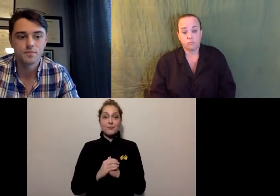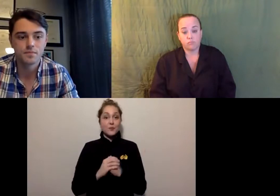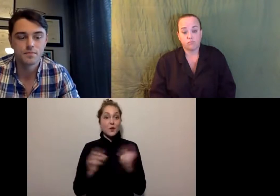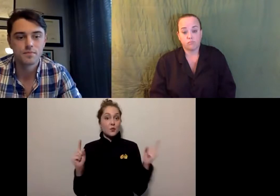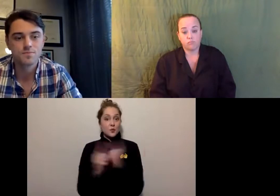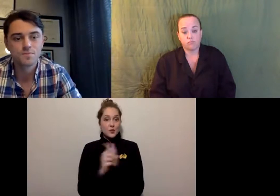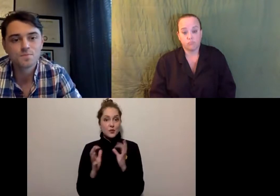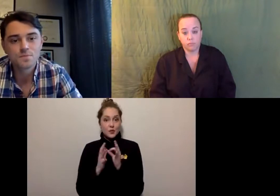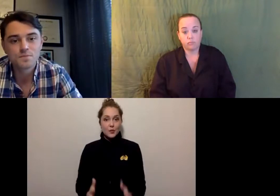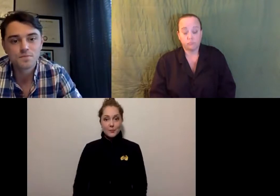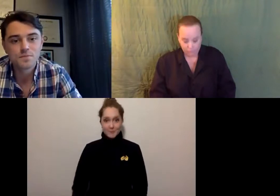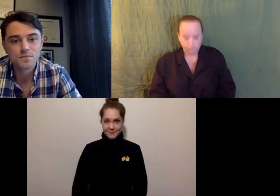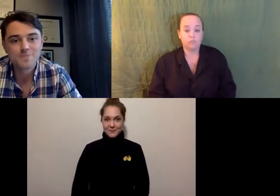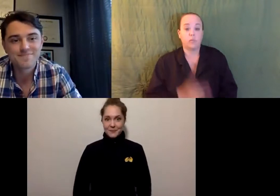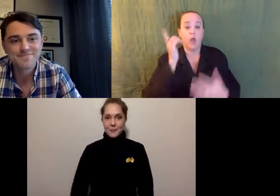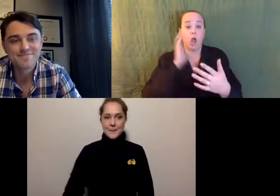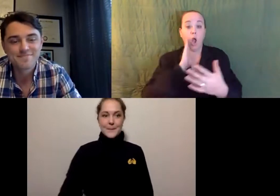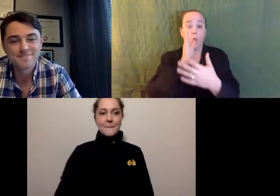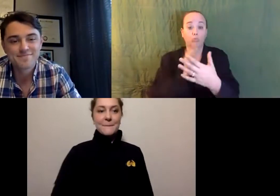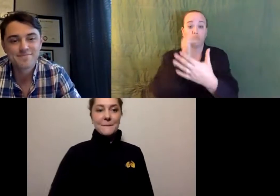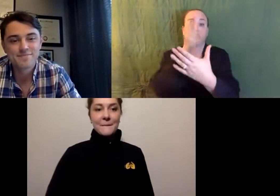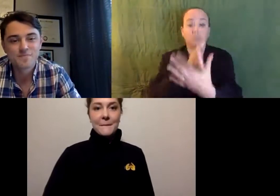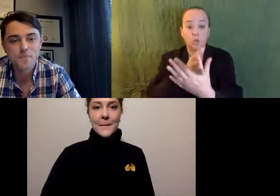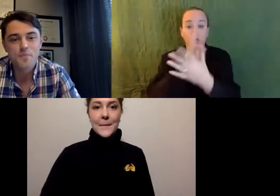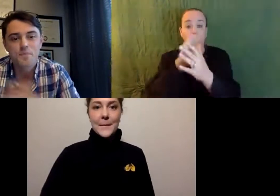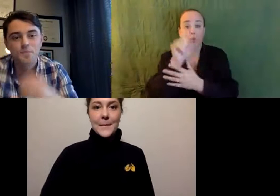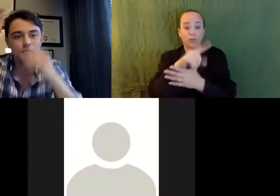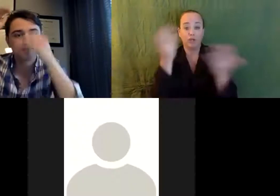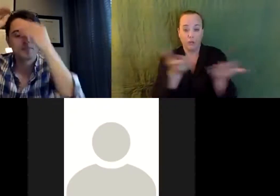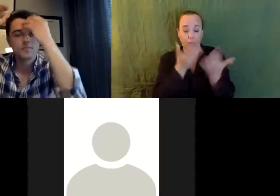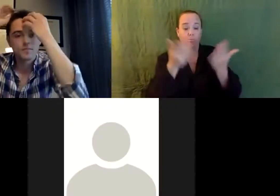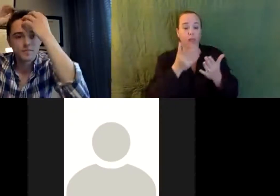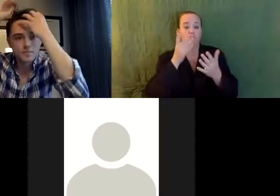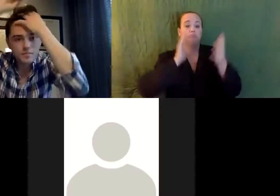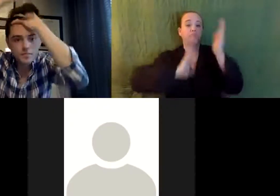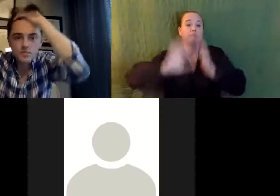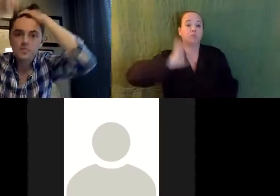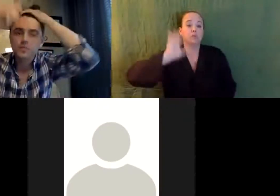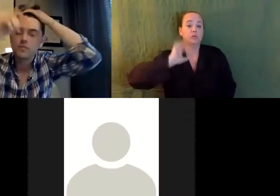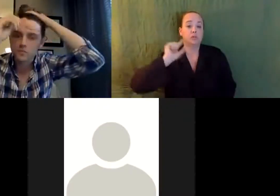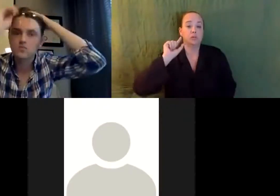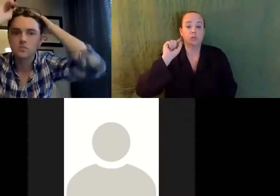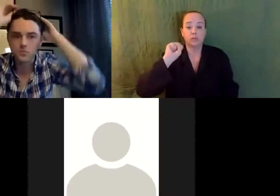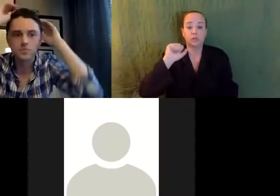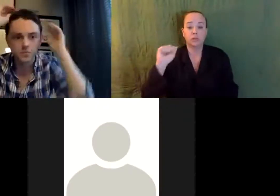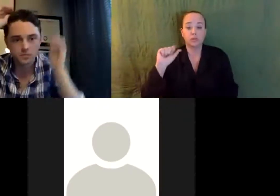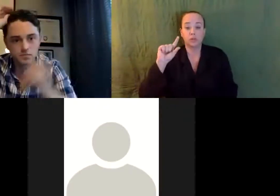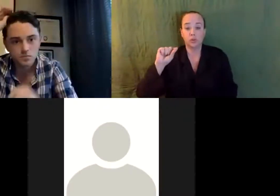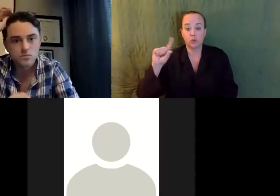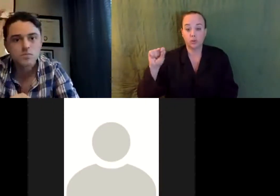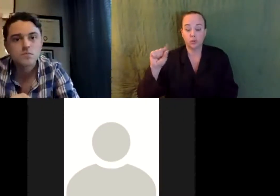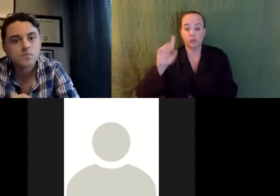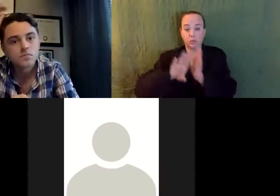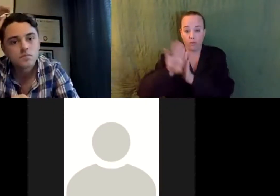So I am going to interject a question in here. Back when SA 2020 was being